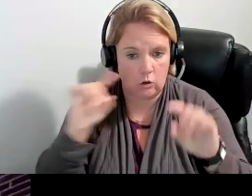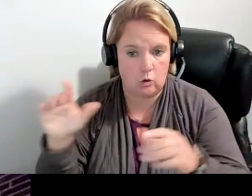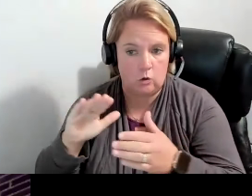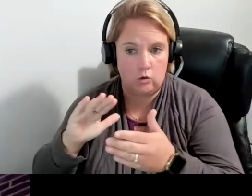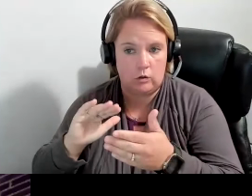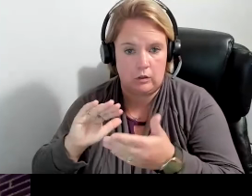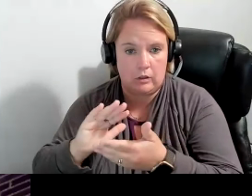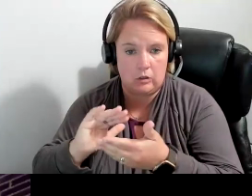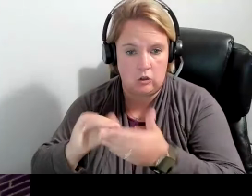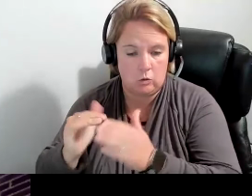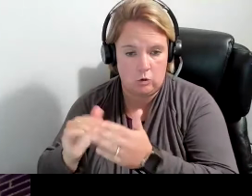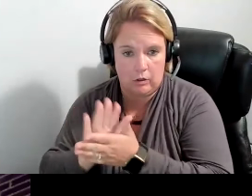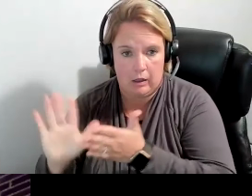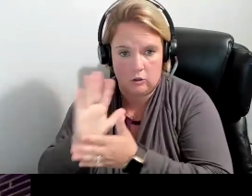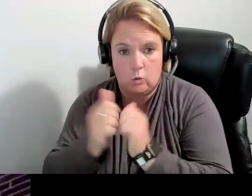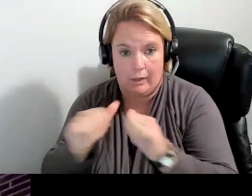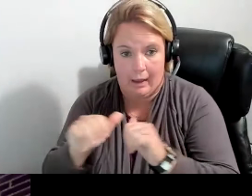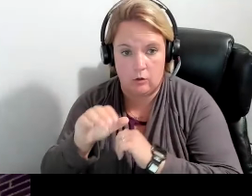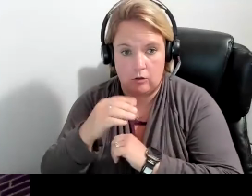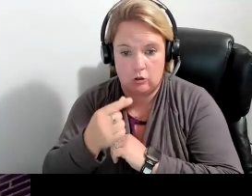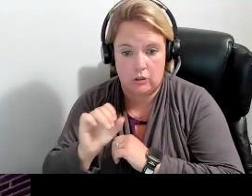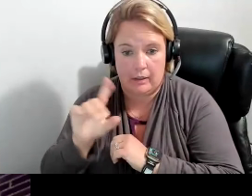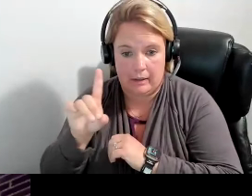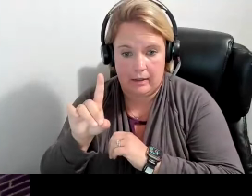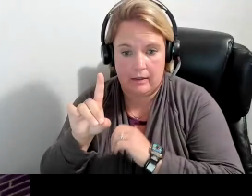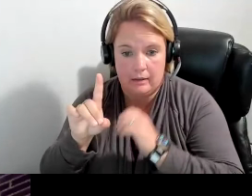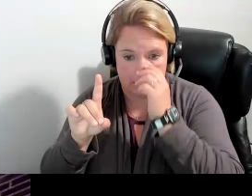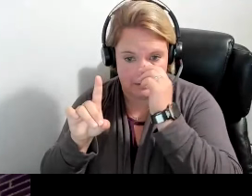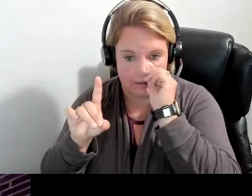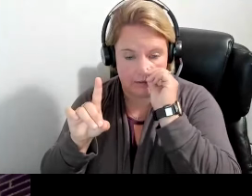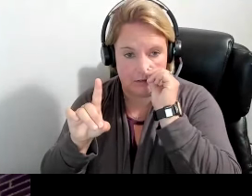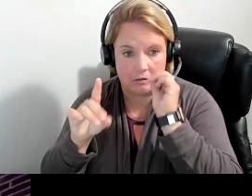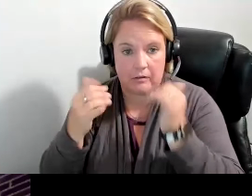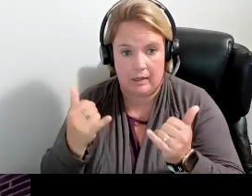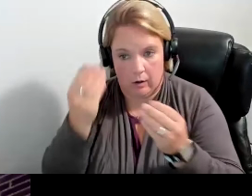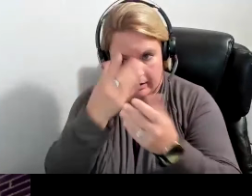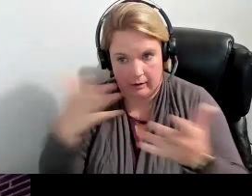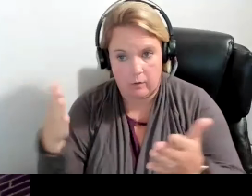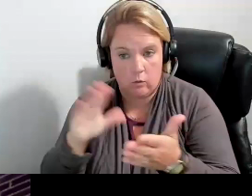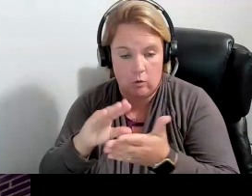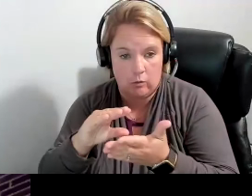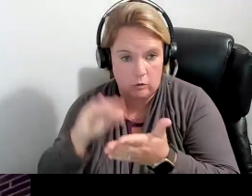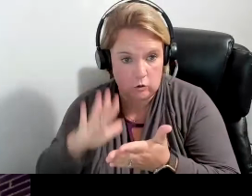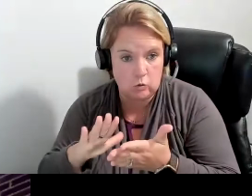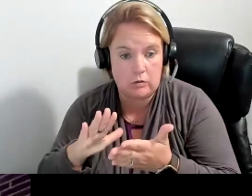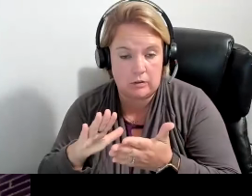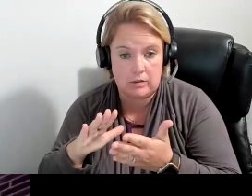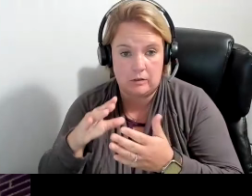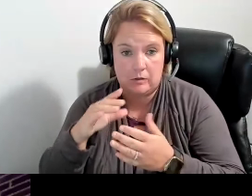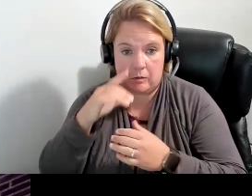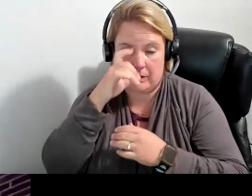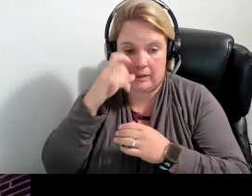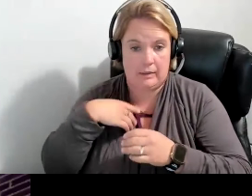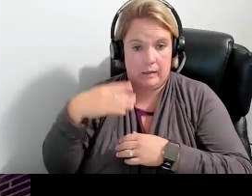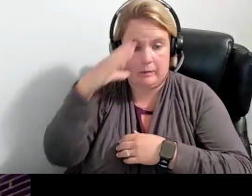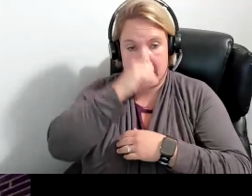college without a GED. Yeah. So now I can pass that on to students. Okay. And then, cause yeah, I'm pretty sure there's a lot of people